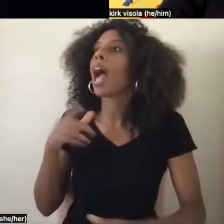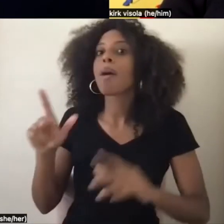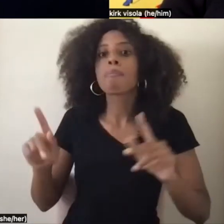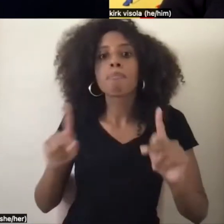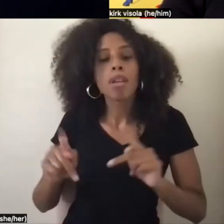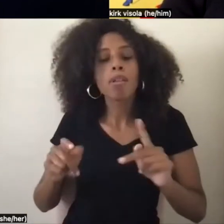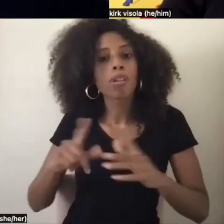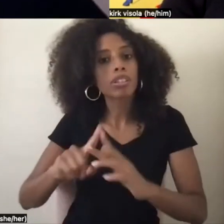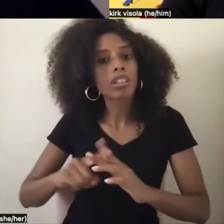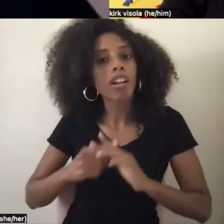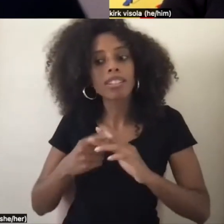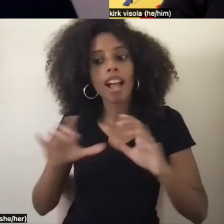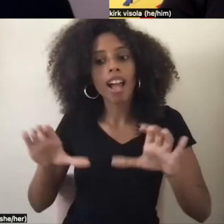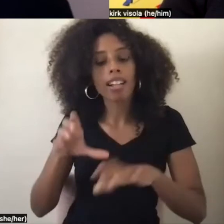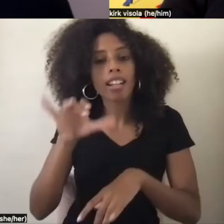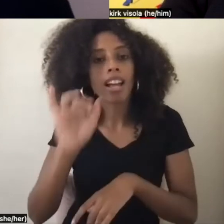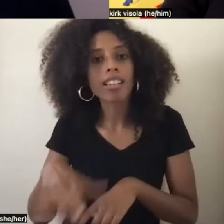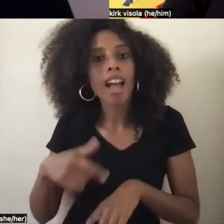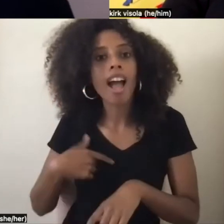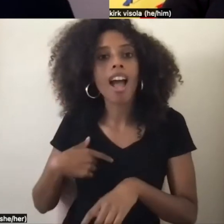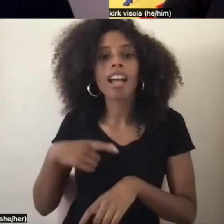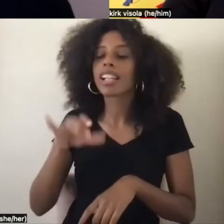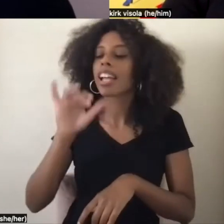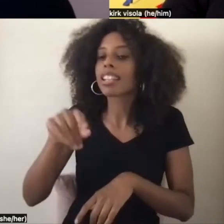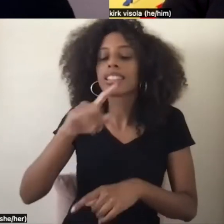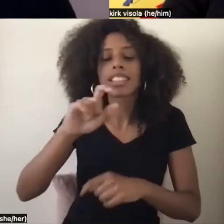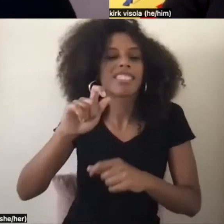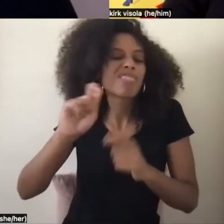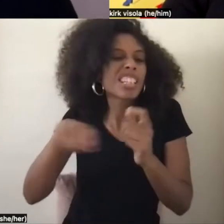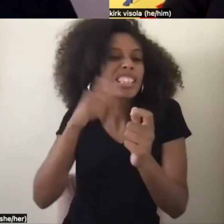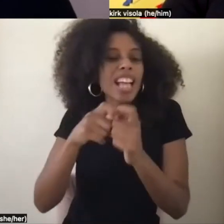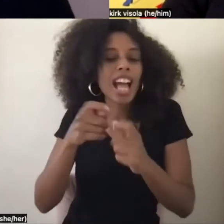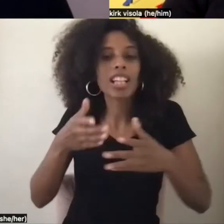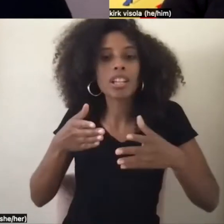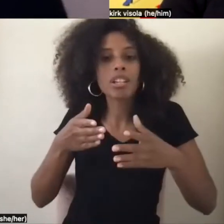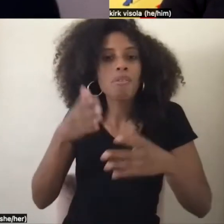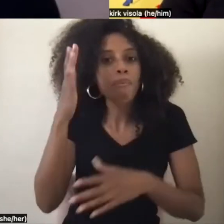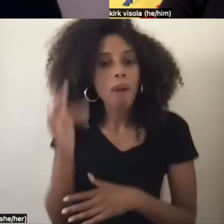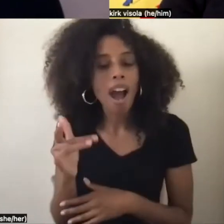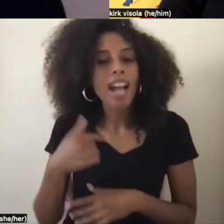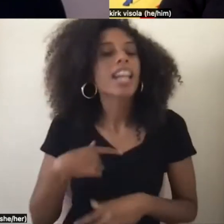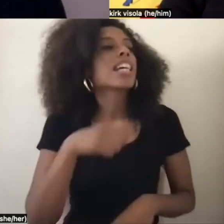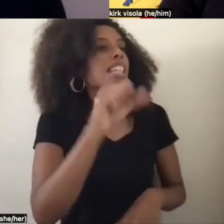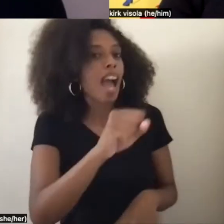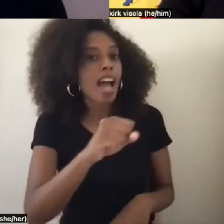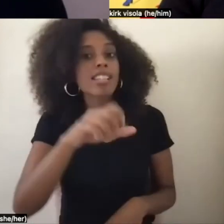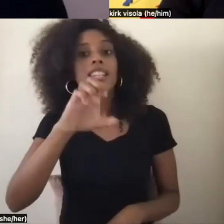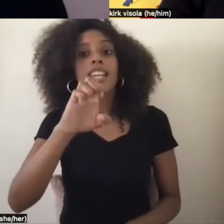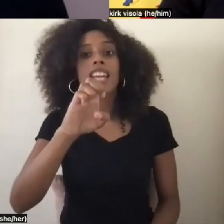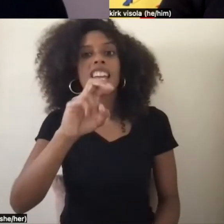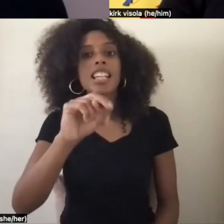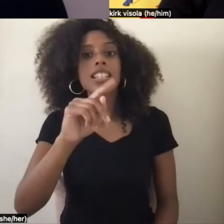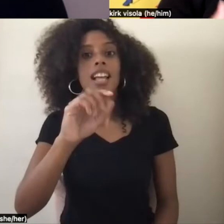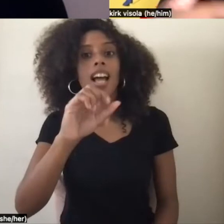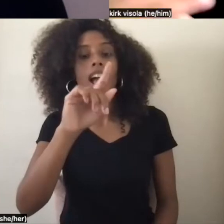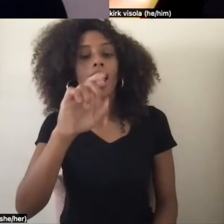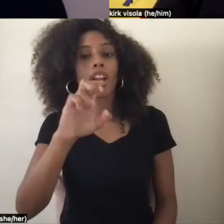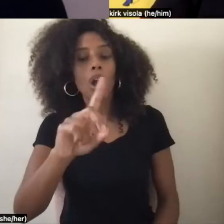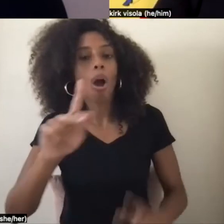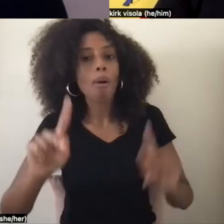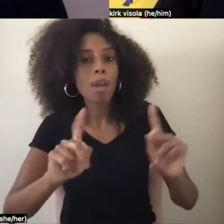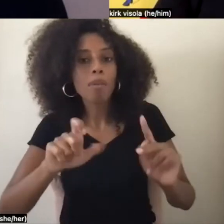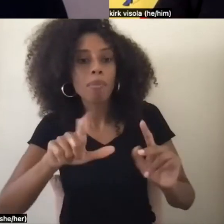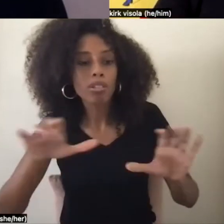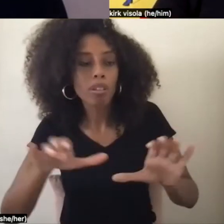entitled. Entitled. Entitled people. They do it all the time. And you know, one of the